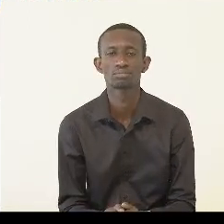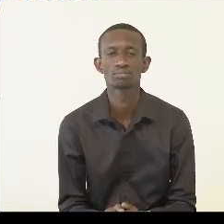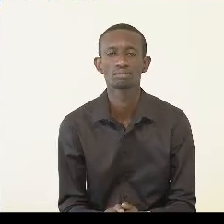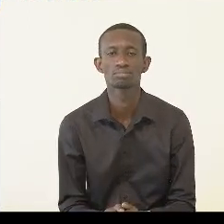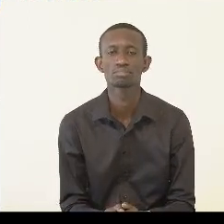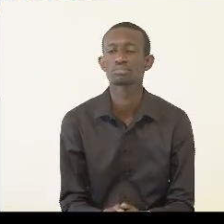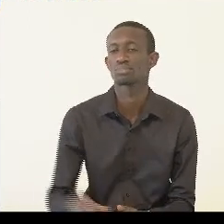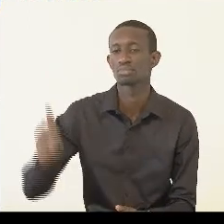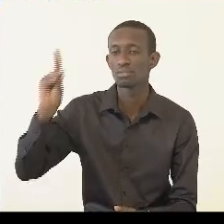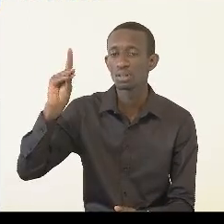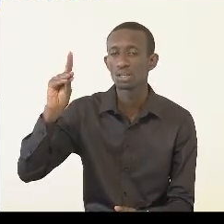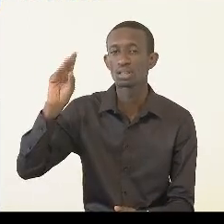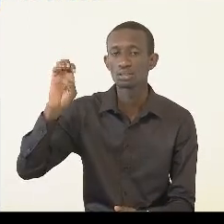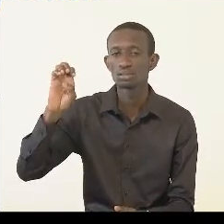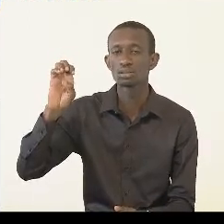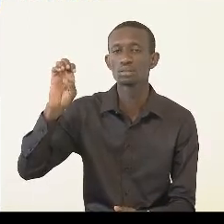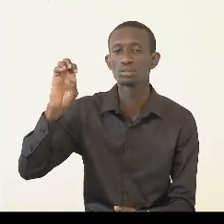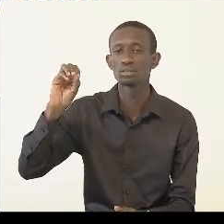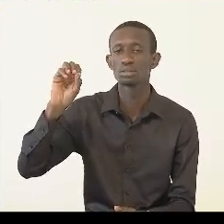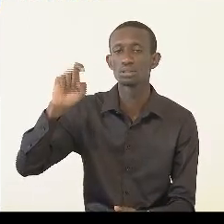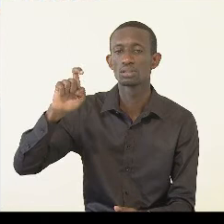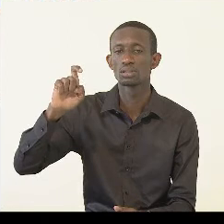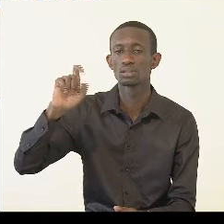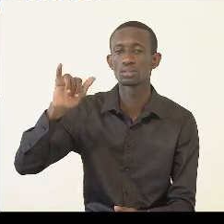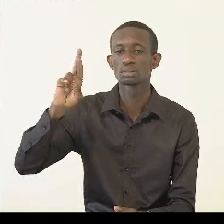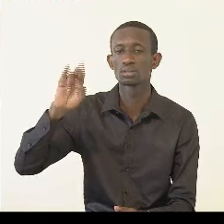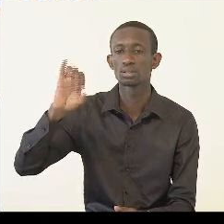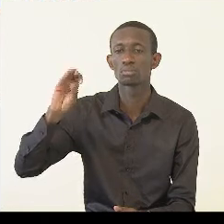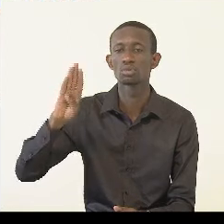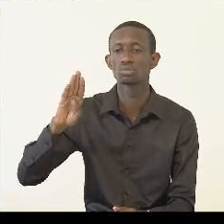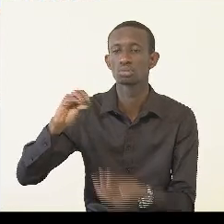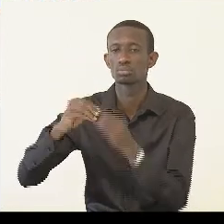Deoxyribose, deoxy. It's not a ribose, but deoxyribose.